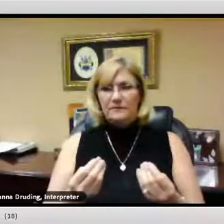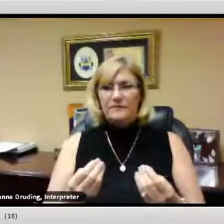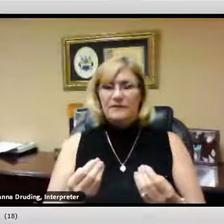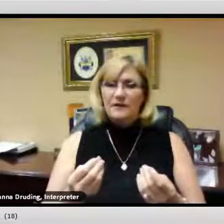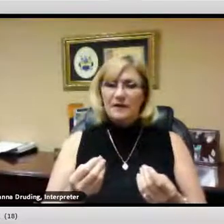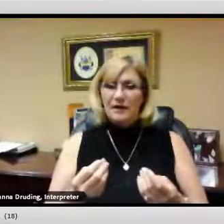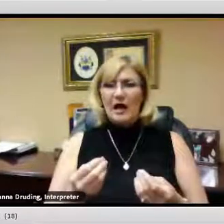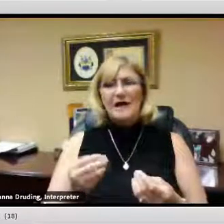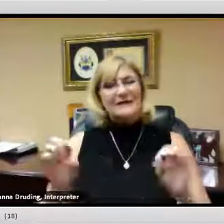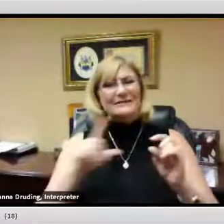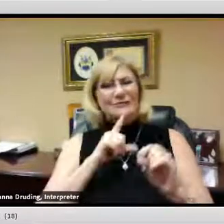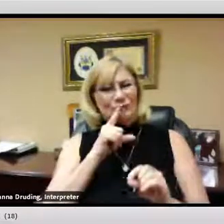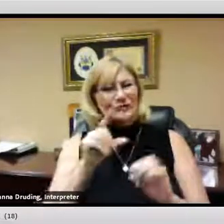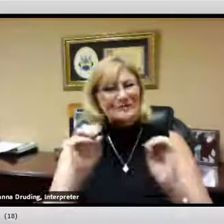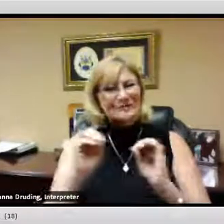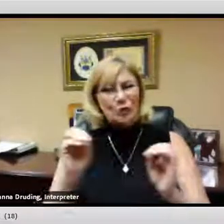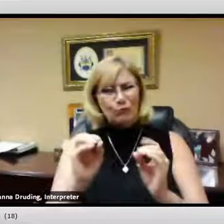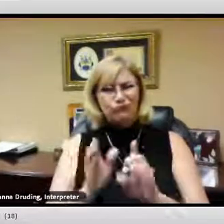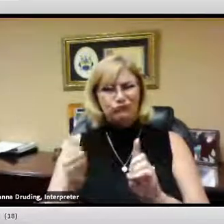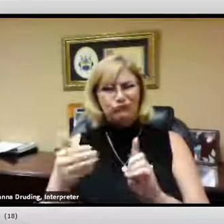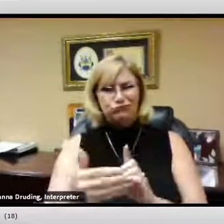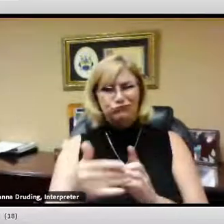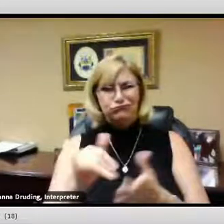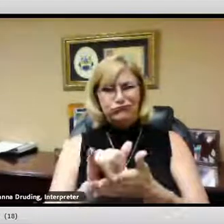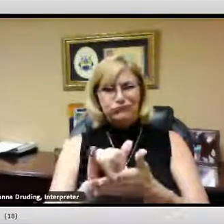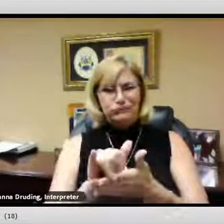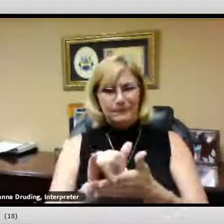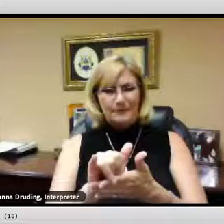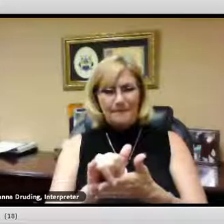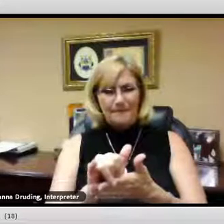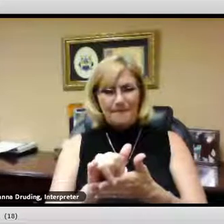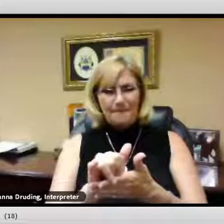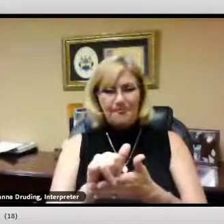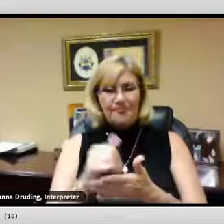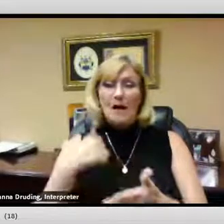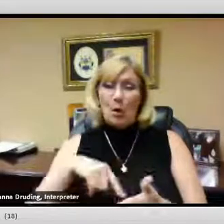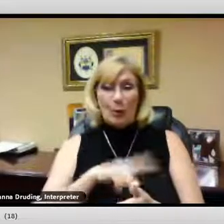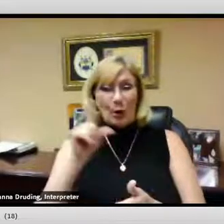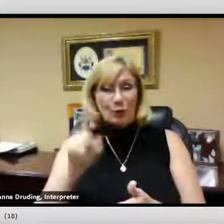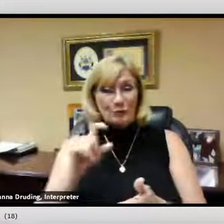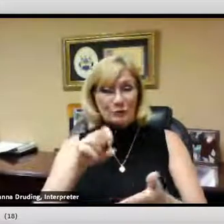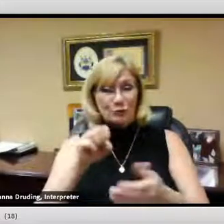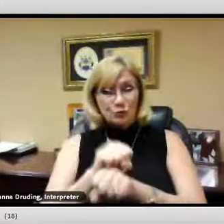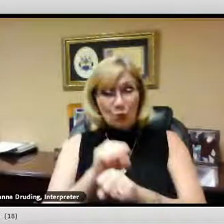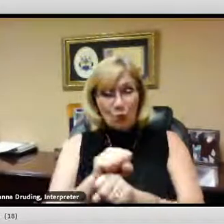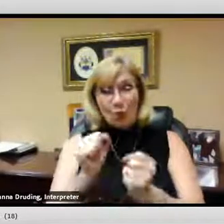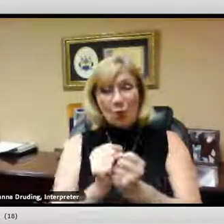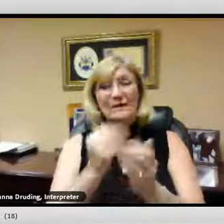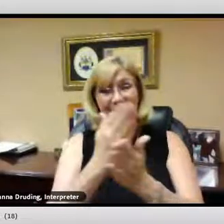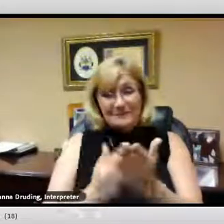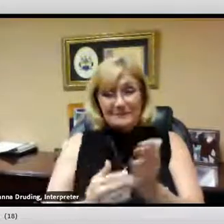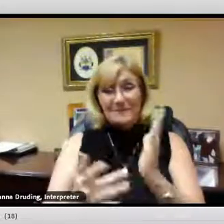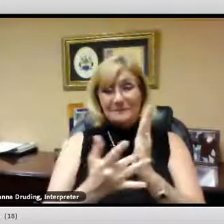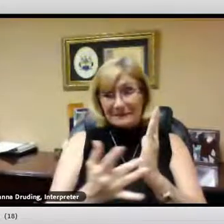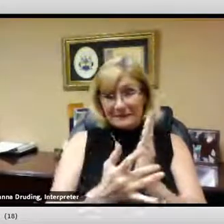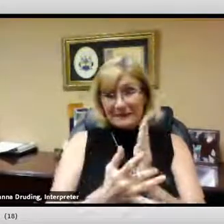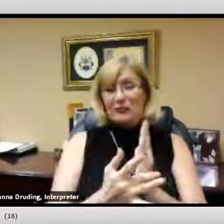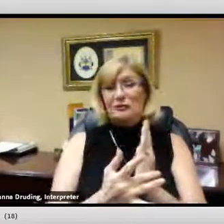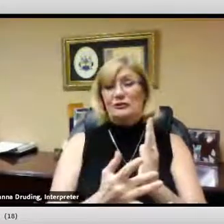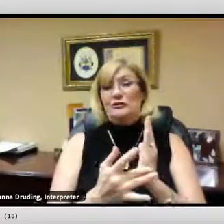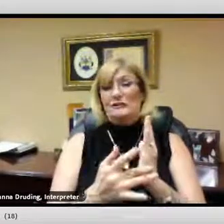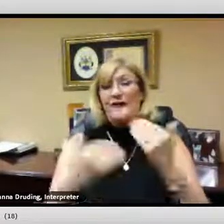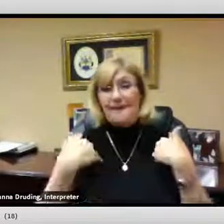There's kind of no getting around that. We all have to deal with technology and make technology work